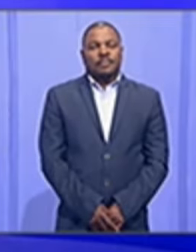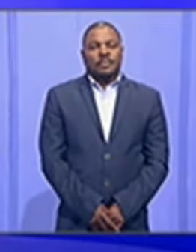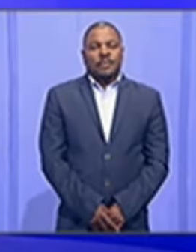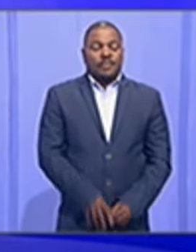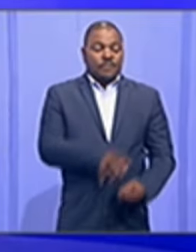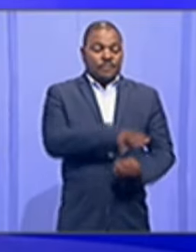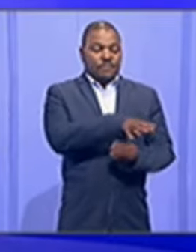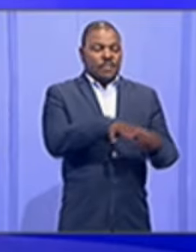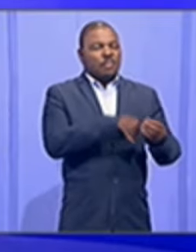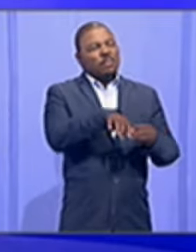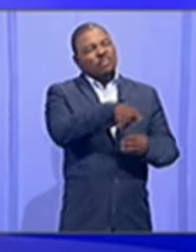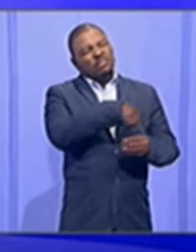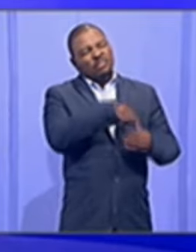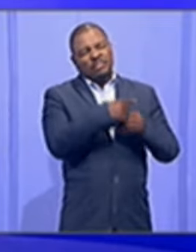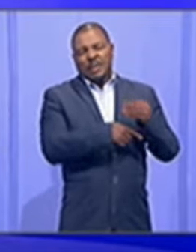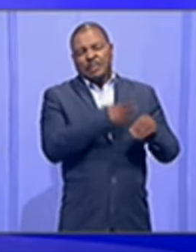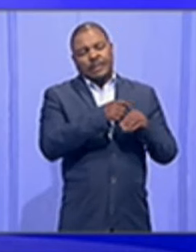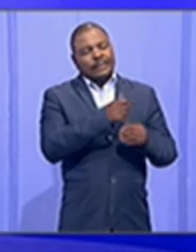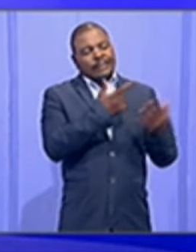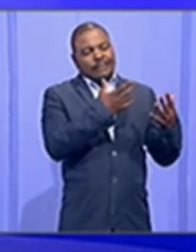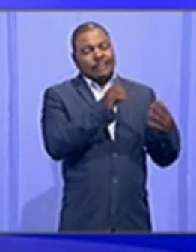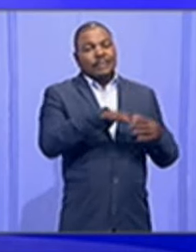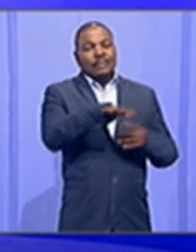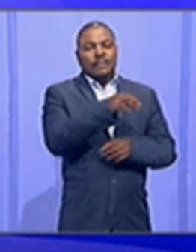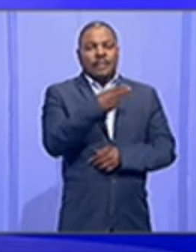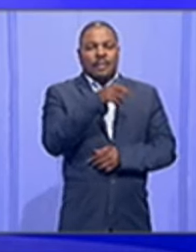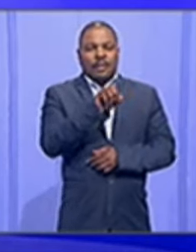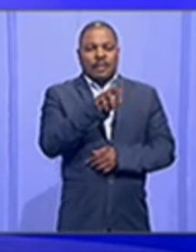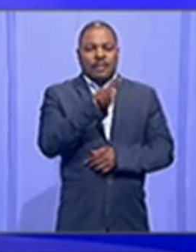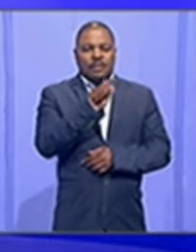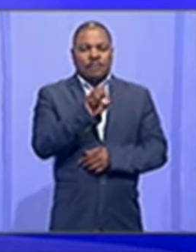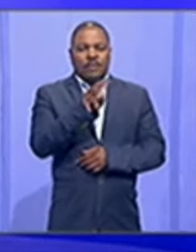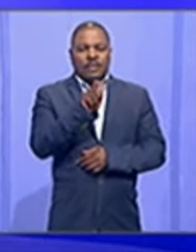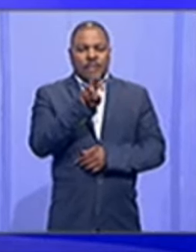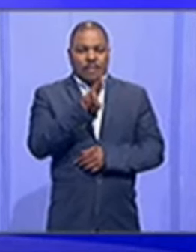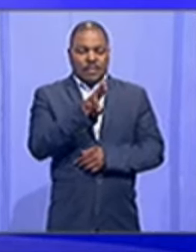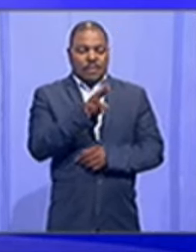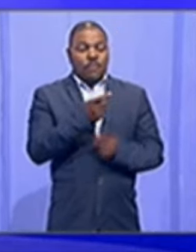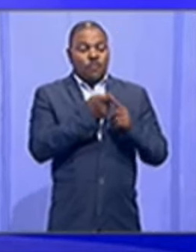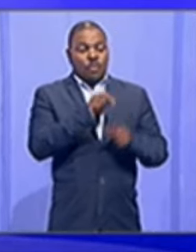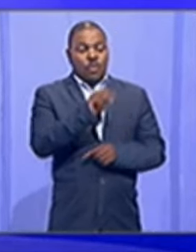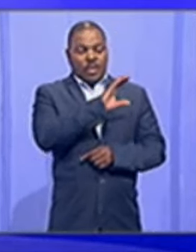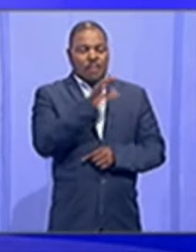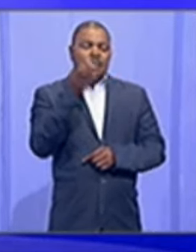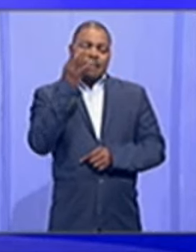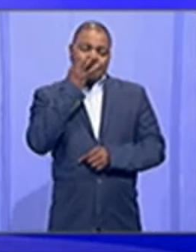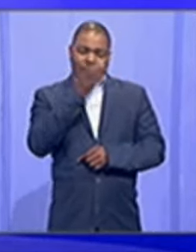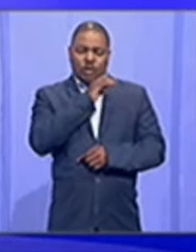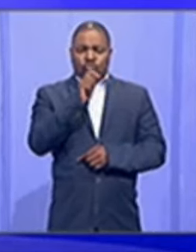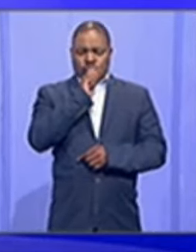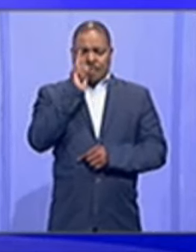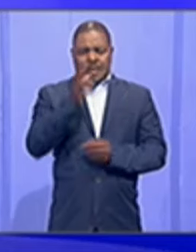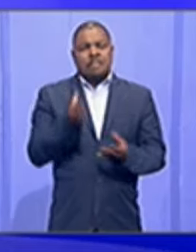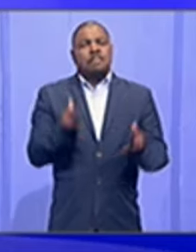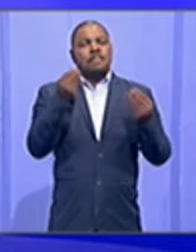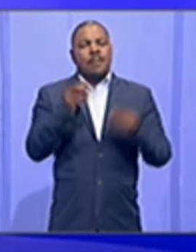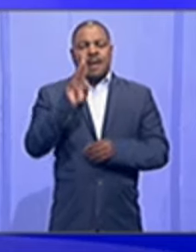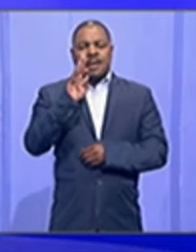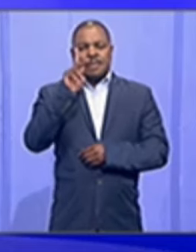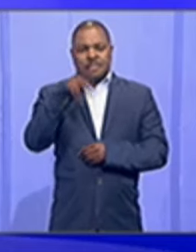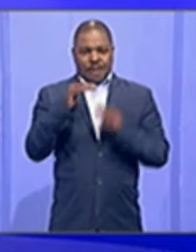Malapa go balwa go masome shupa ka Hartswater ka Northern Cape a wa re go ba be ba swanela ke go hwetsa dintlo tsa mmuso tsa